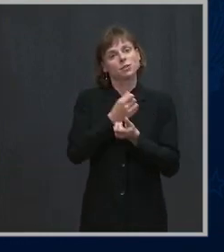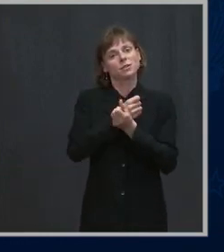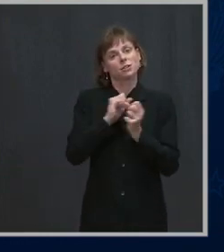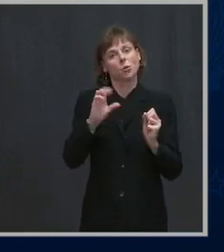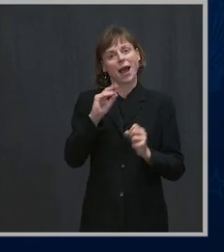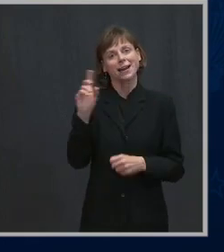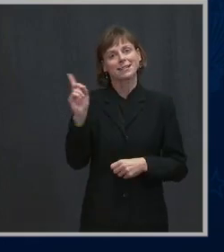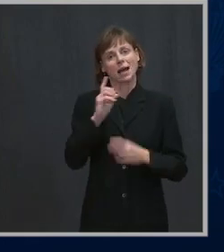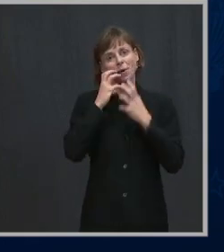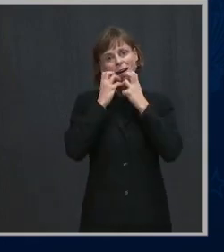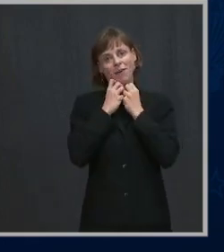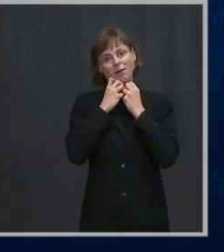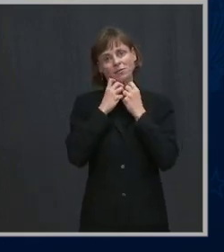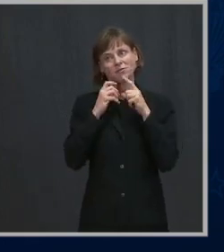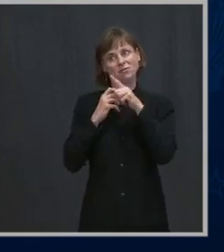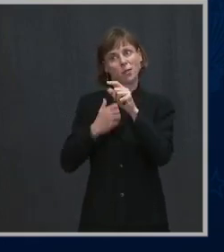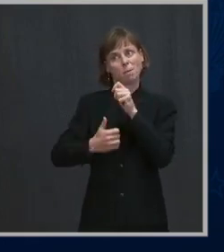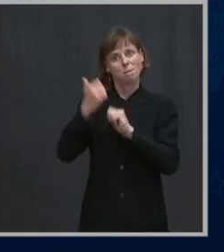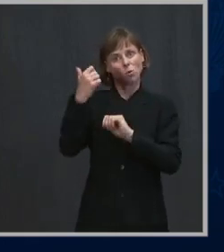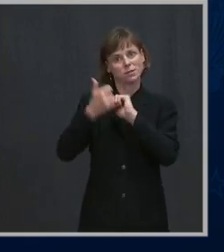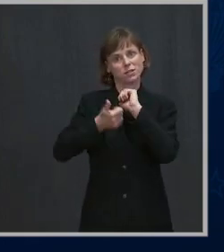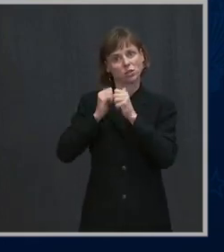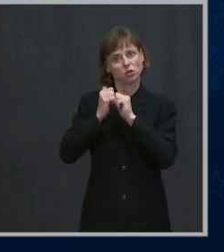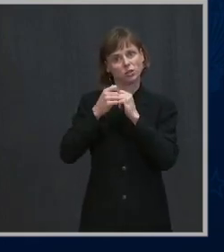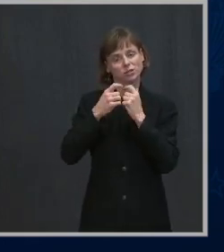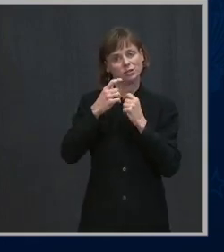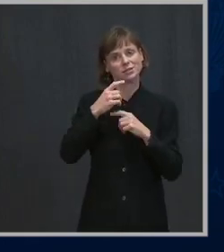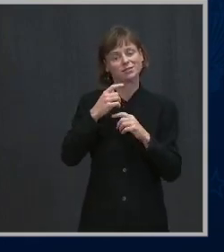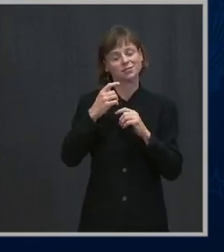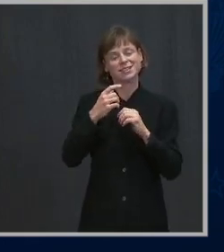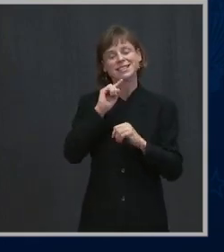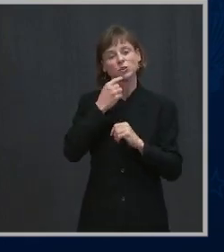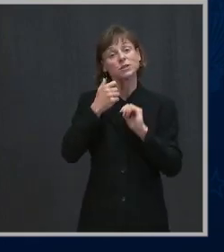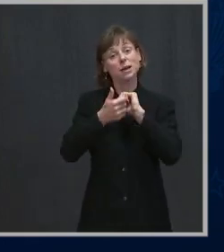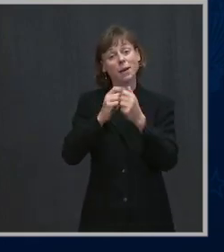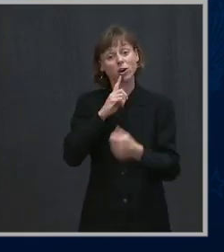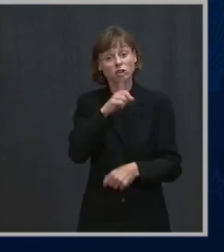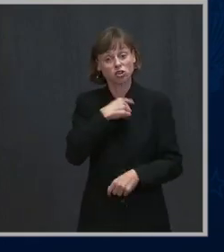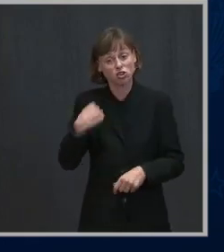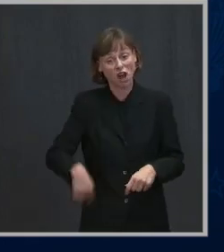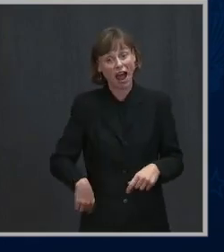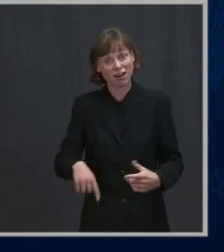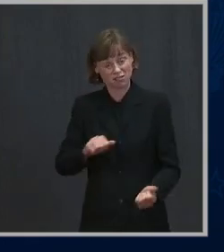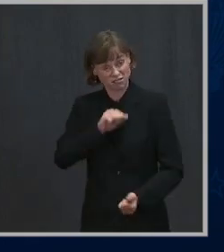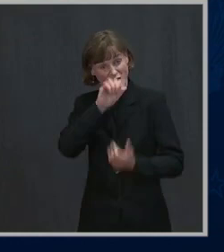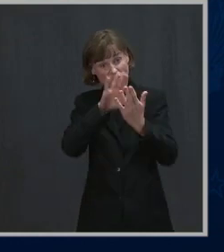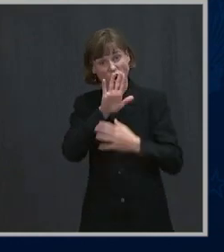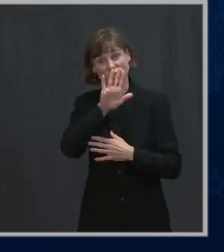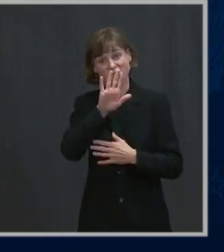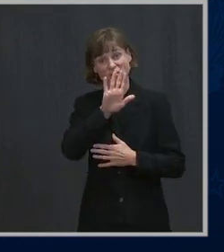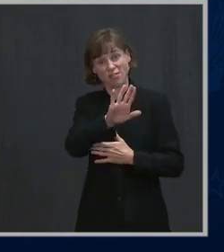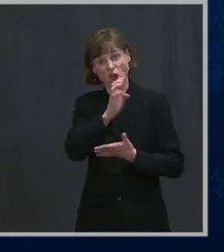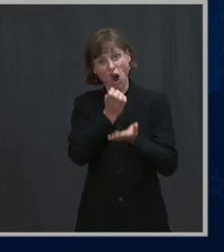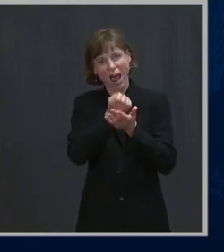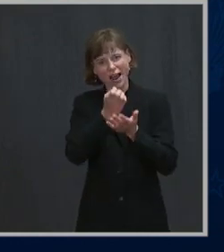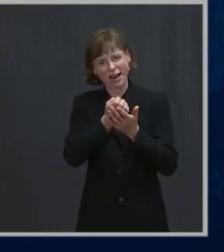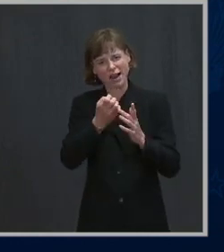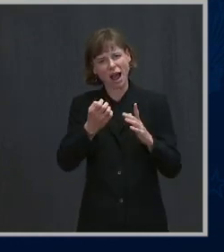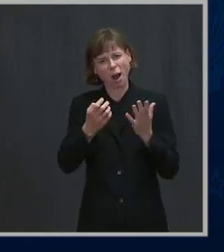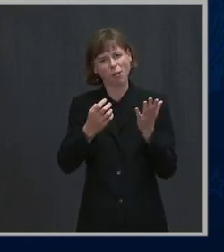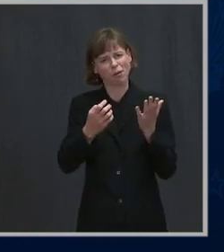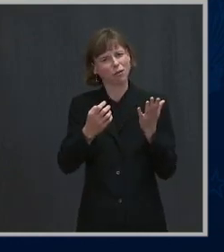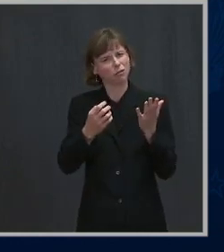by our most serious competitor china will confront china's economic abuses counter its